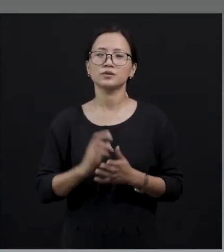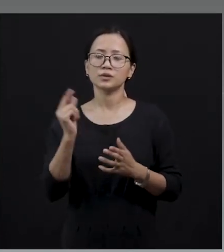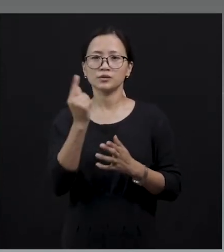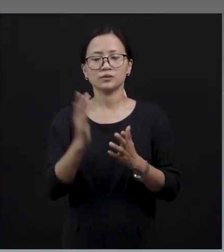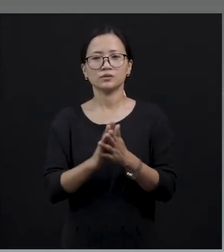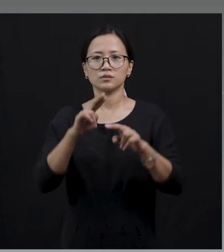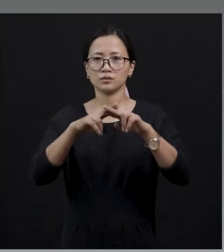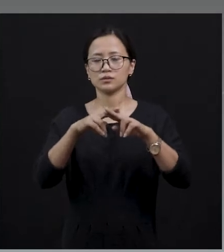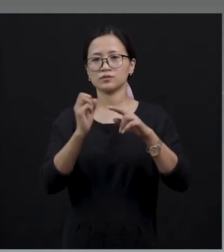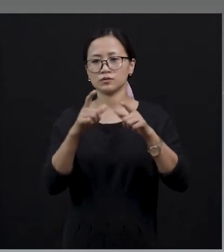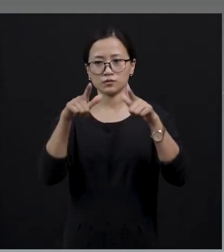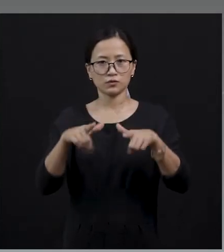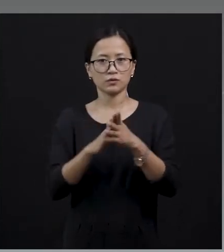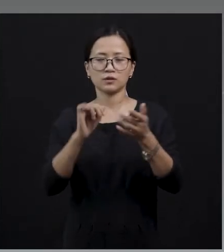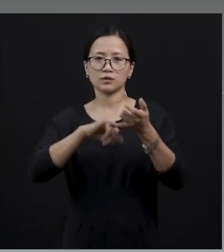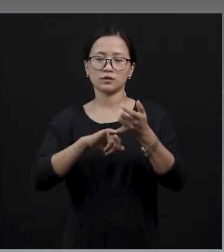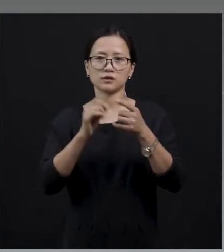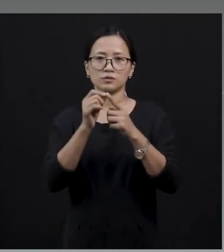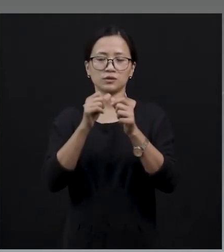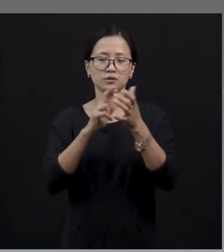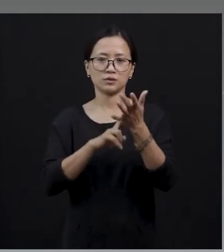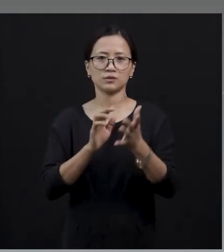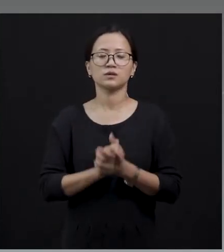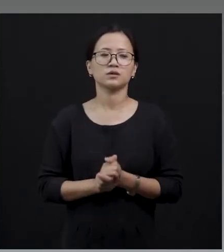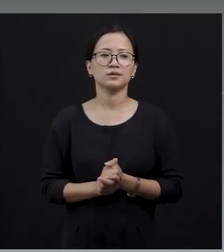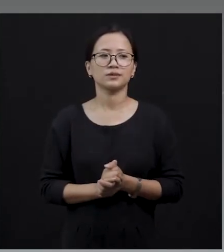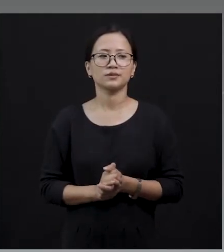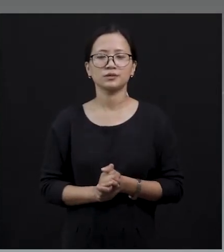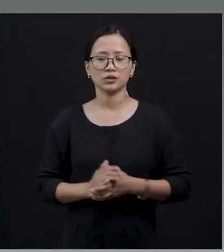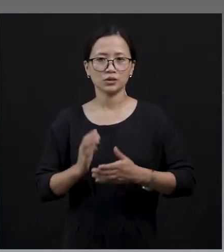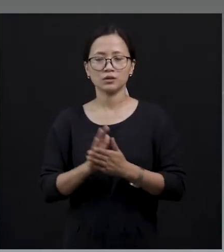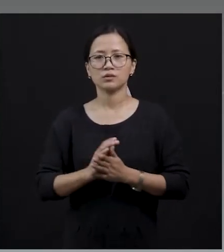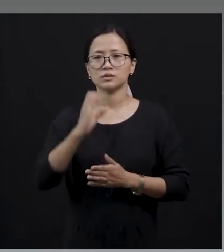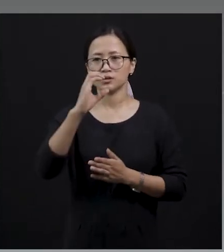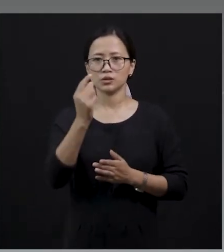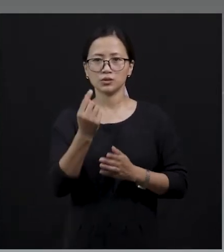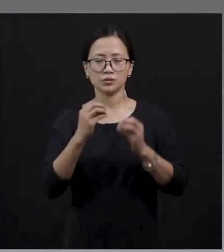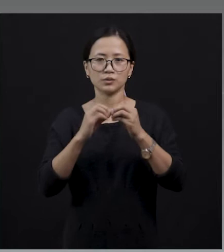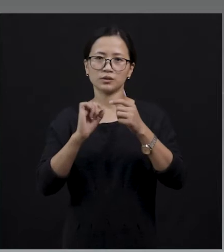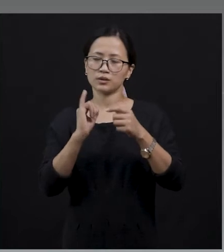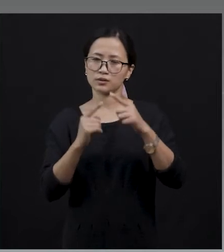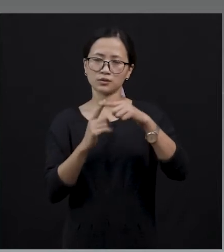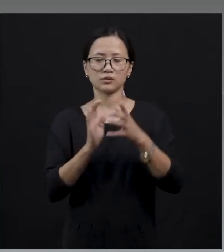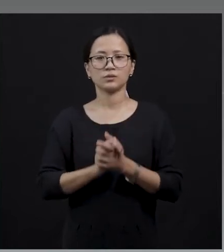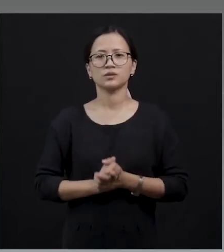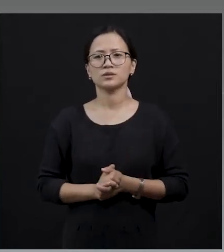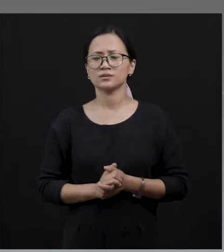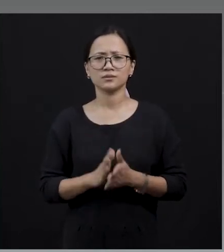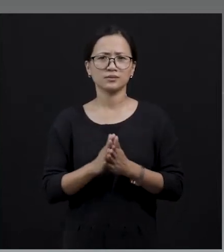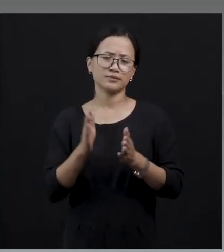Now we will learn about cubit. Cubit is simply the length of your arm, forearm,